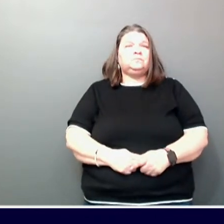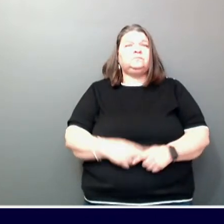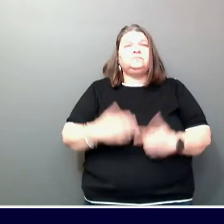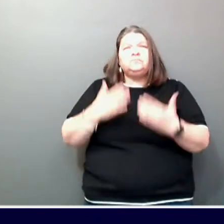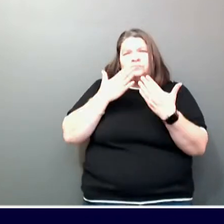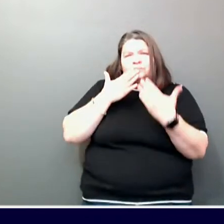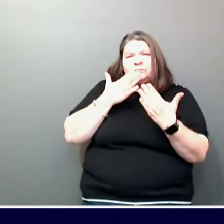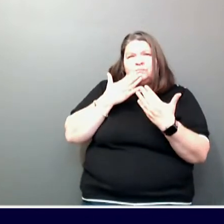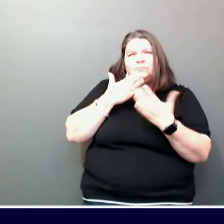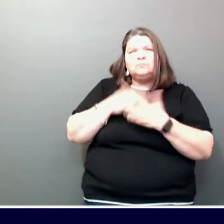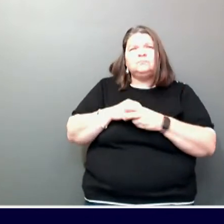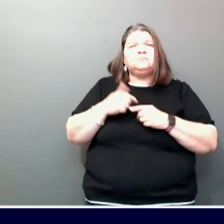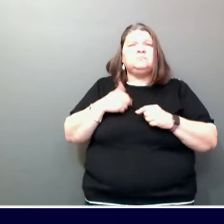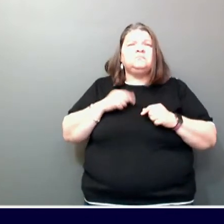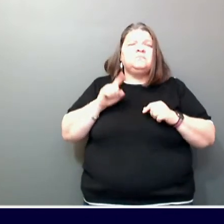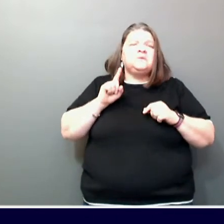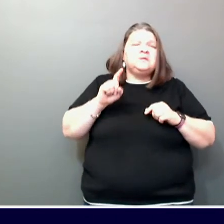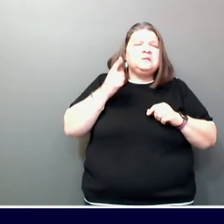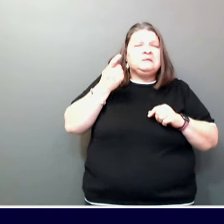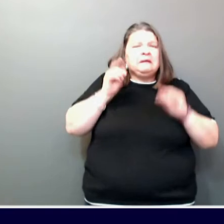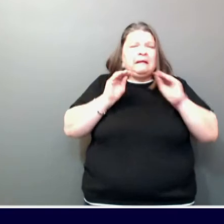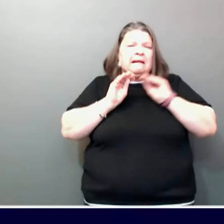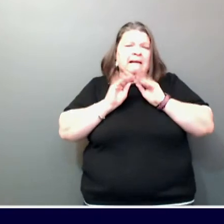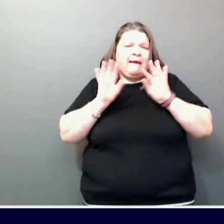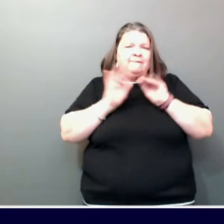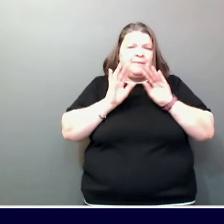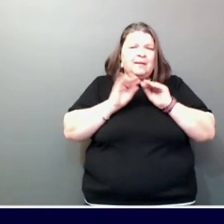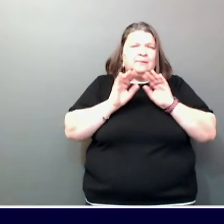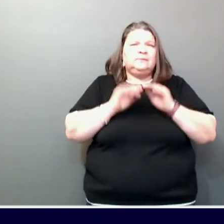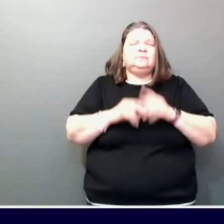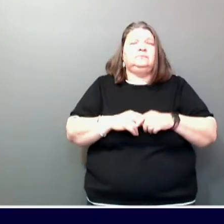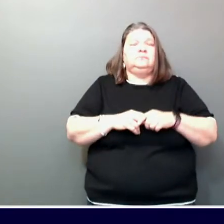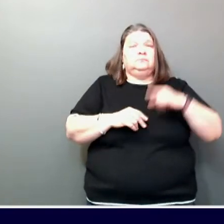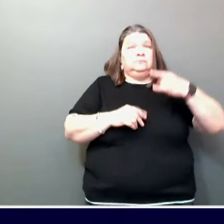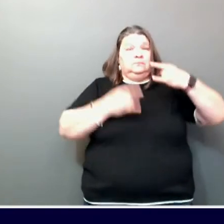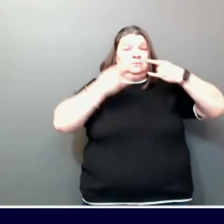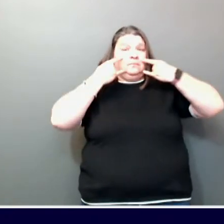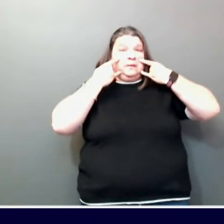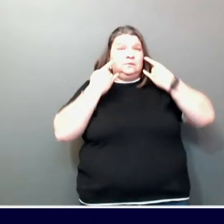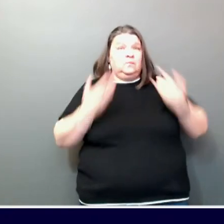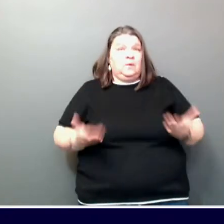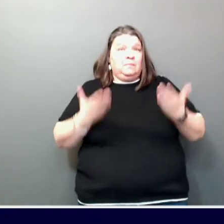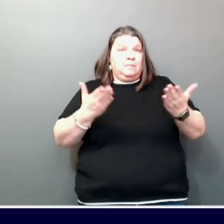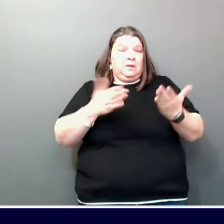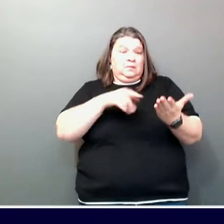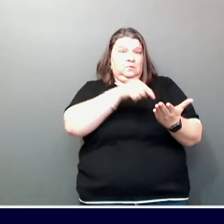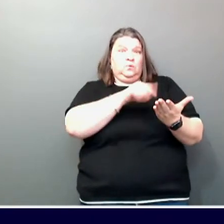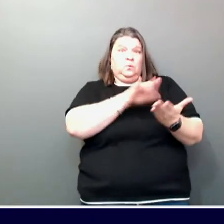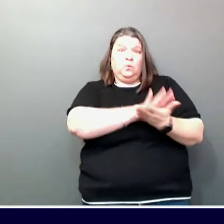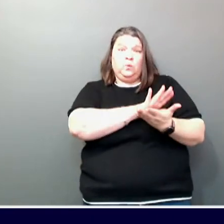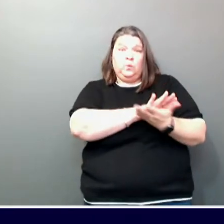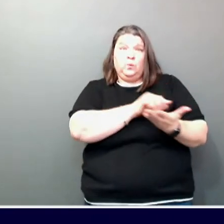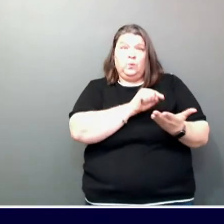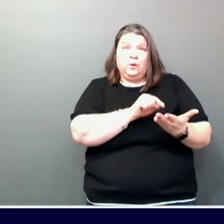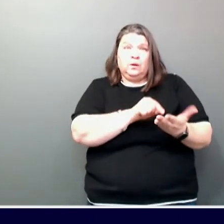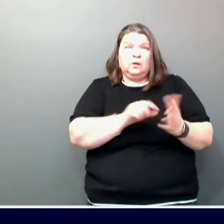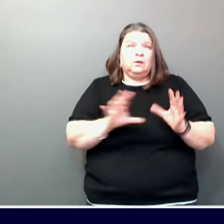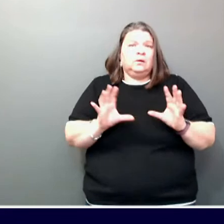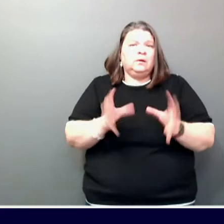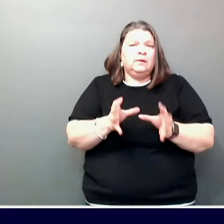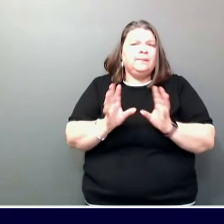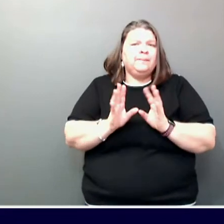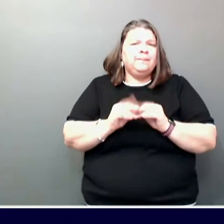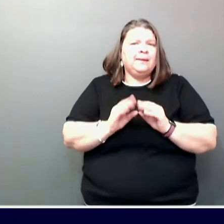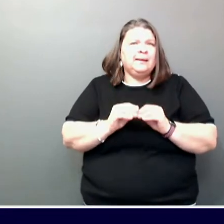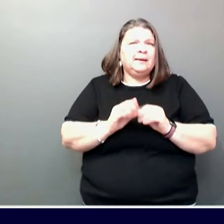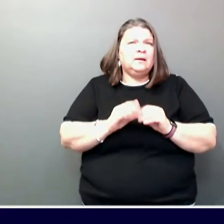you go to revisit the recommendation about masking, would it be a blanket thing where you would change